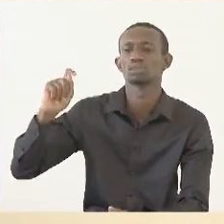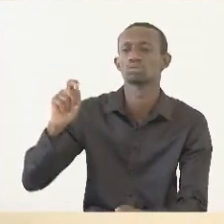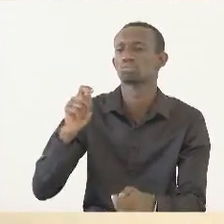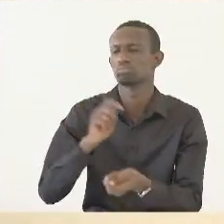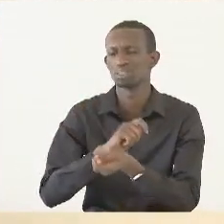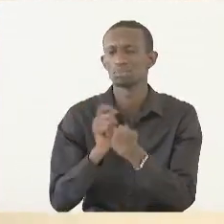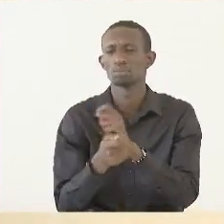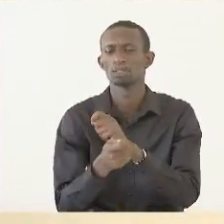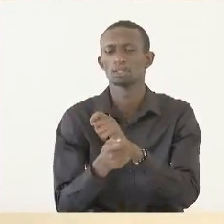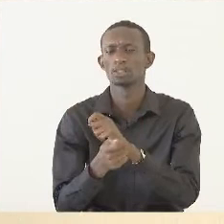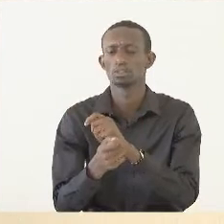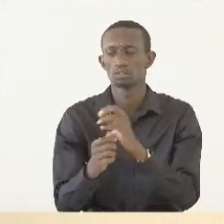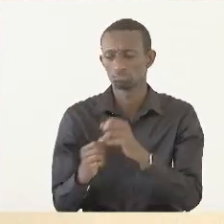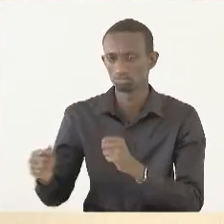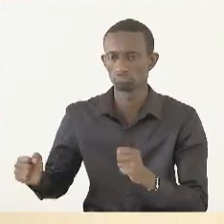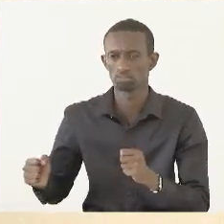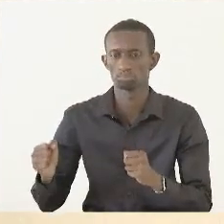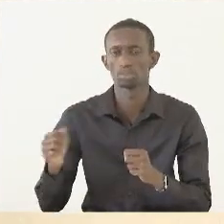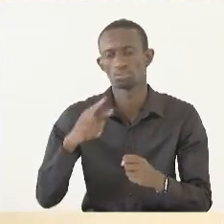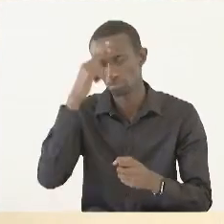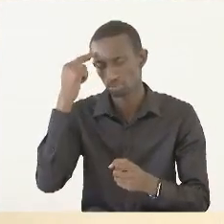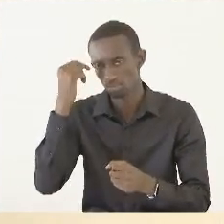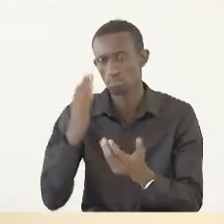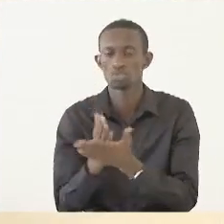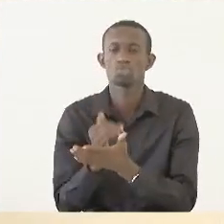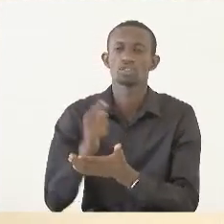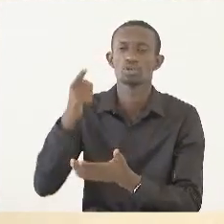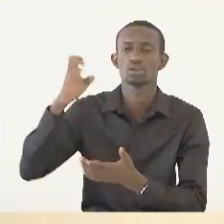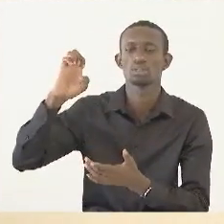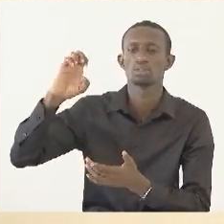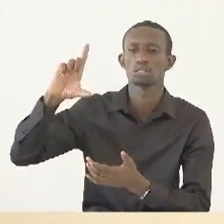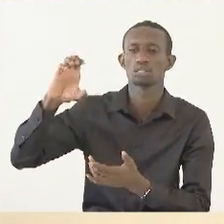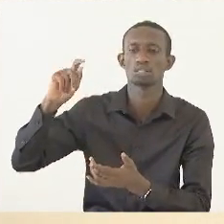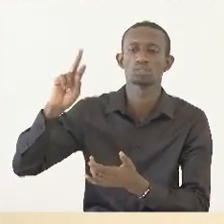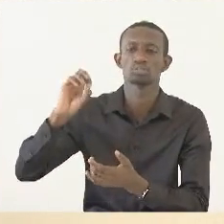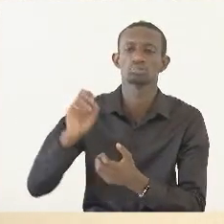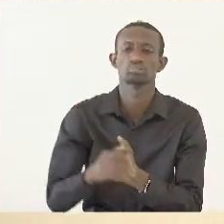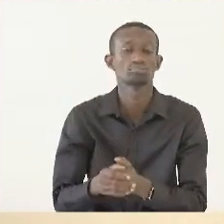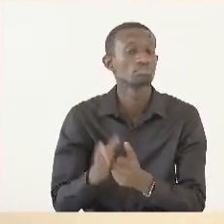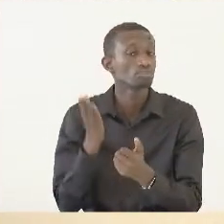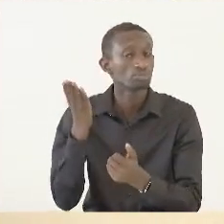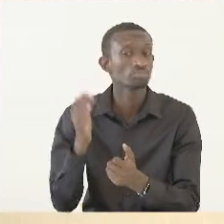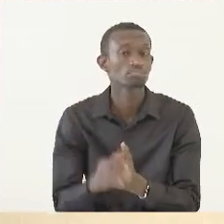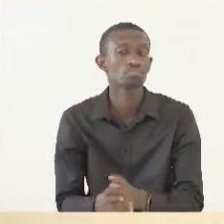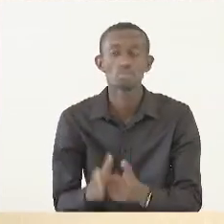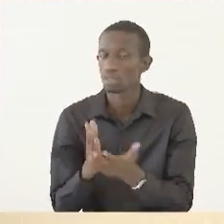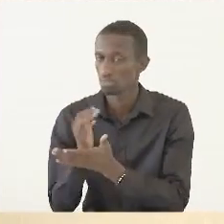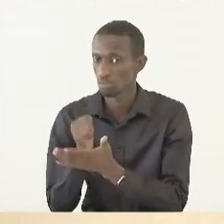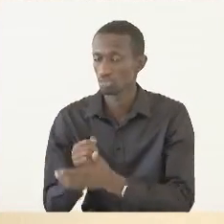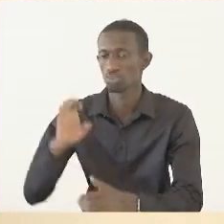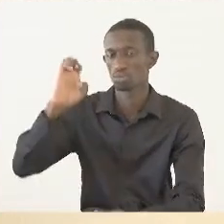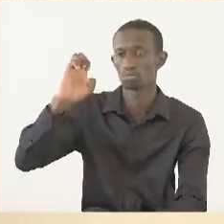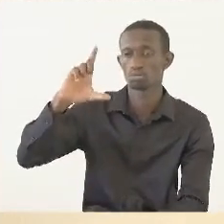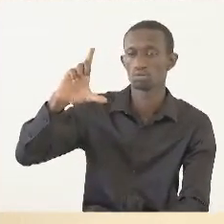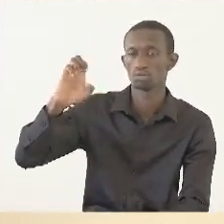the chlorine because of its electronegativity. Therefore, because electrons are